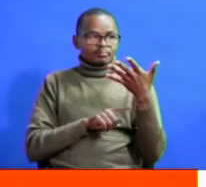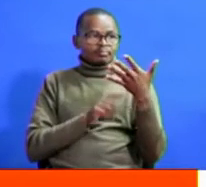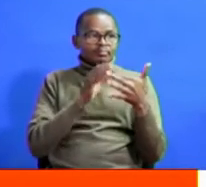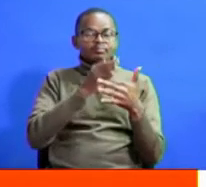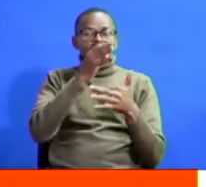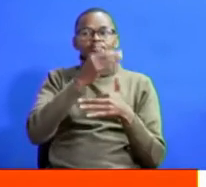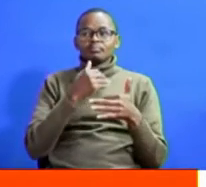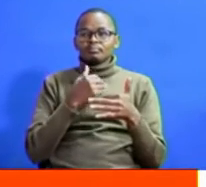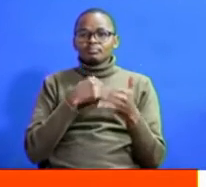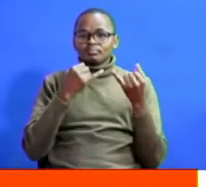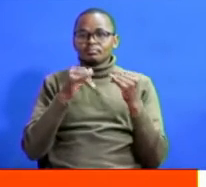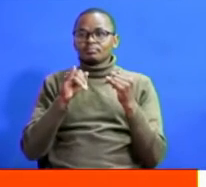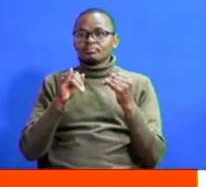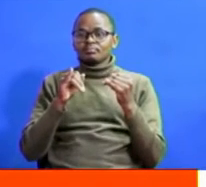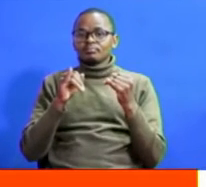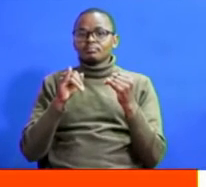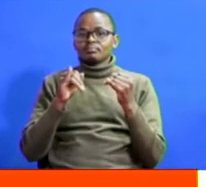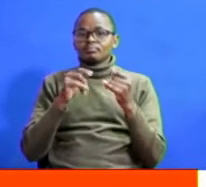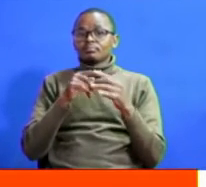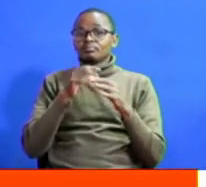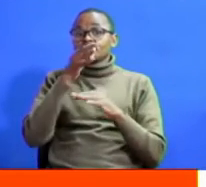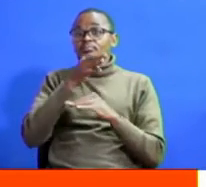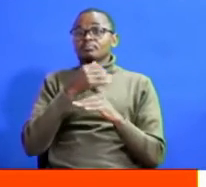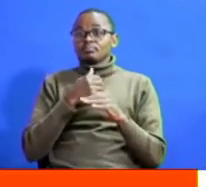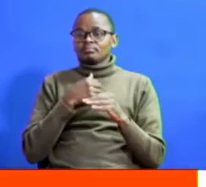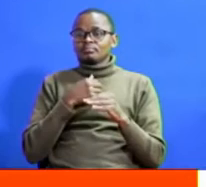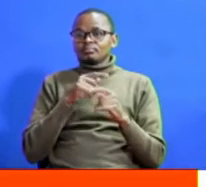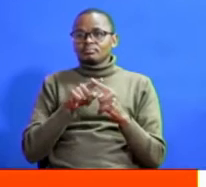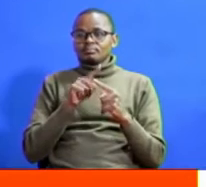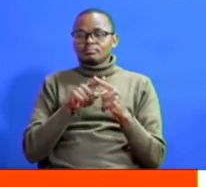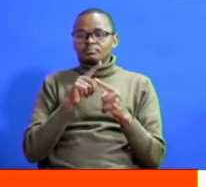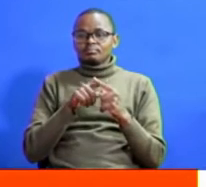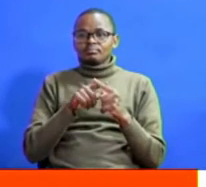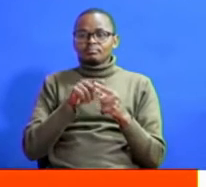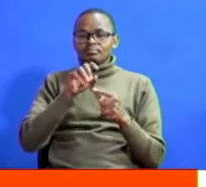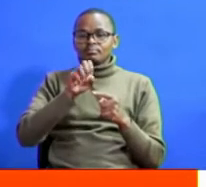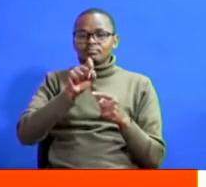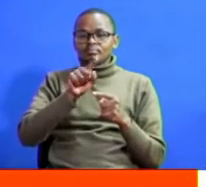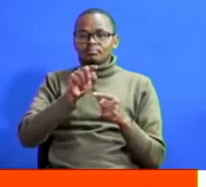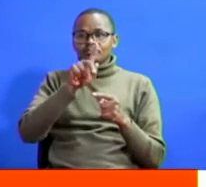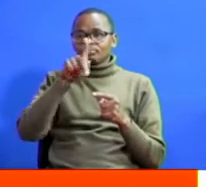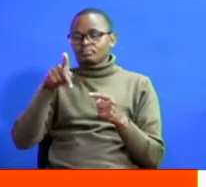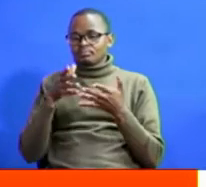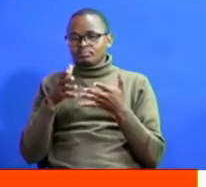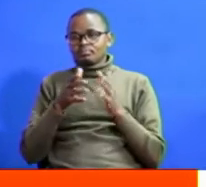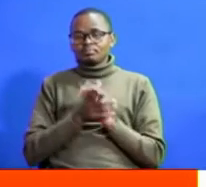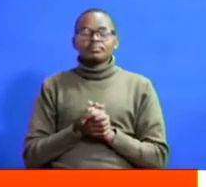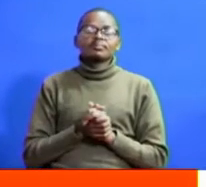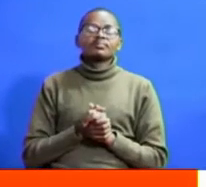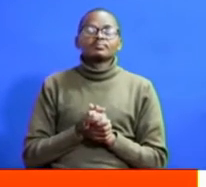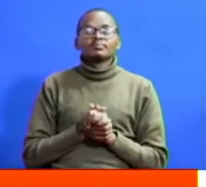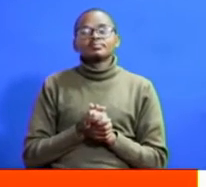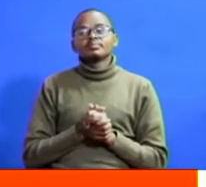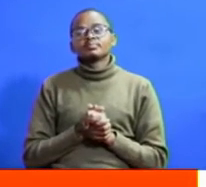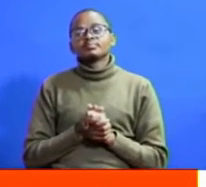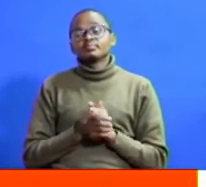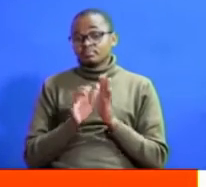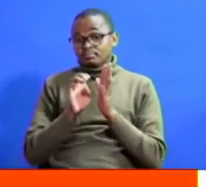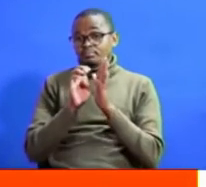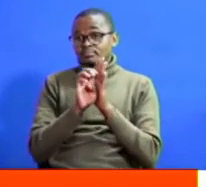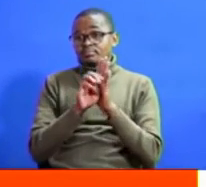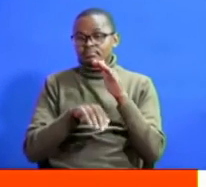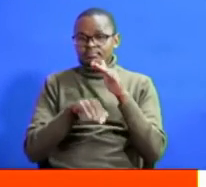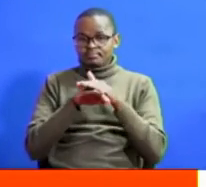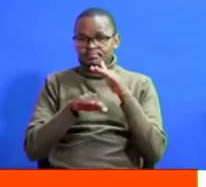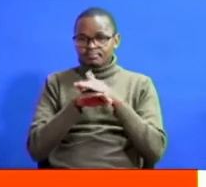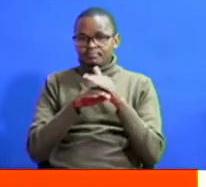you have to play or to what extent somebody has to step on you. You can look at this, in, for example, in a football